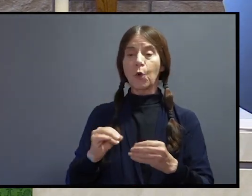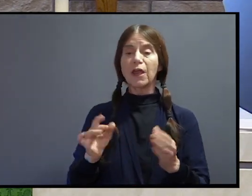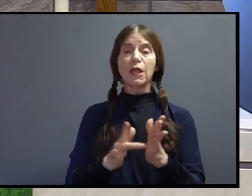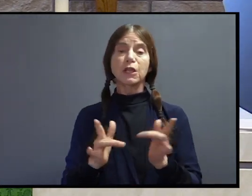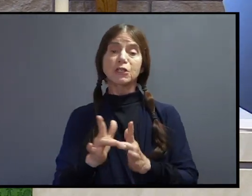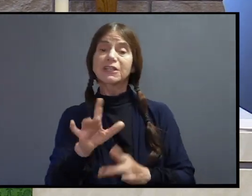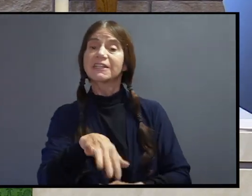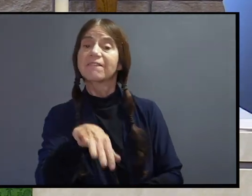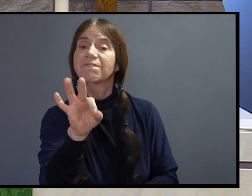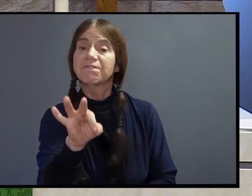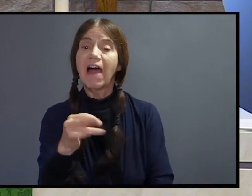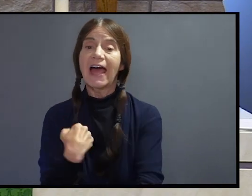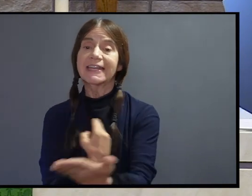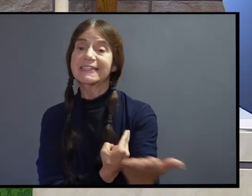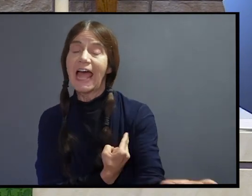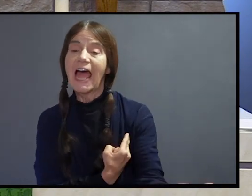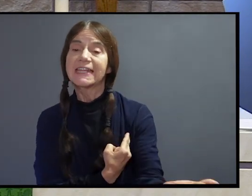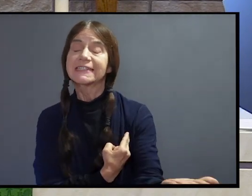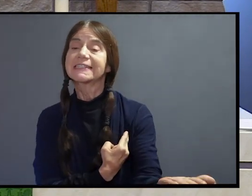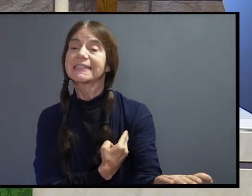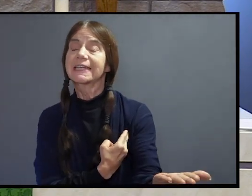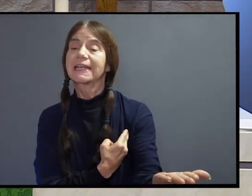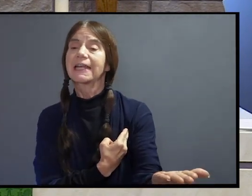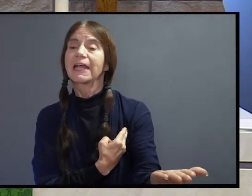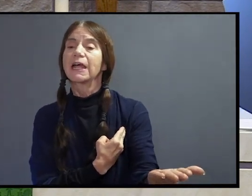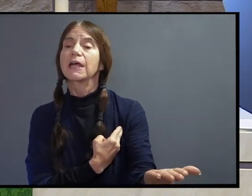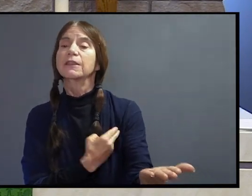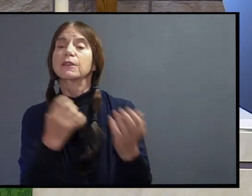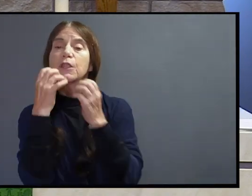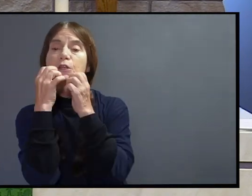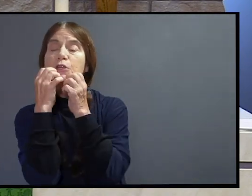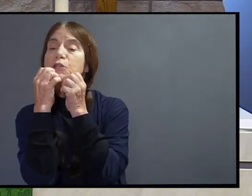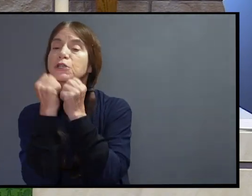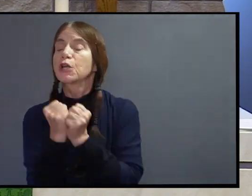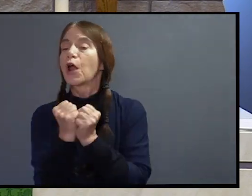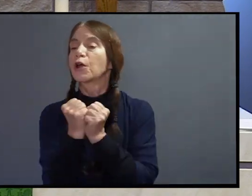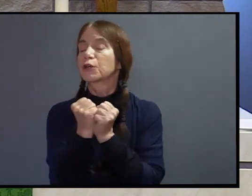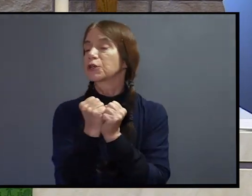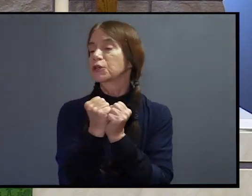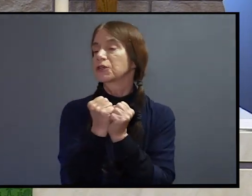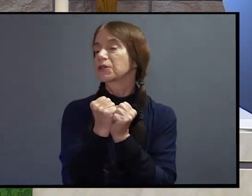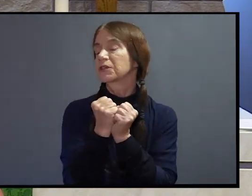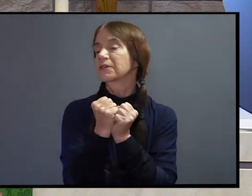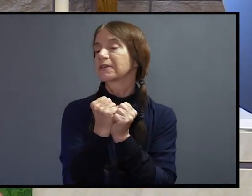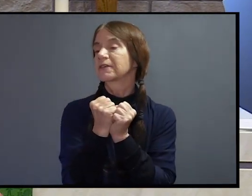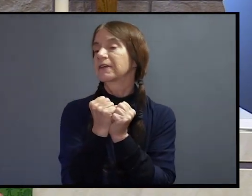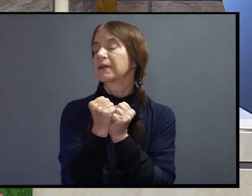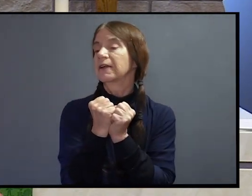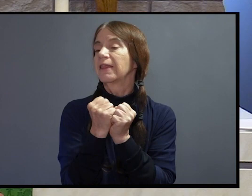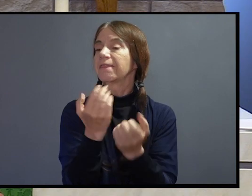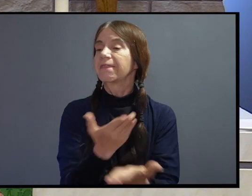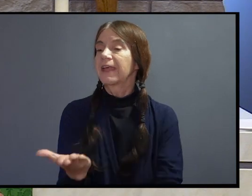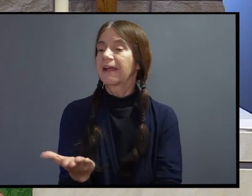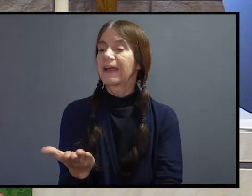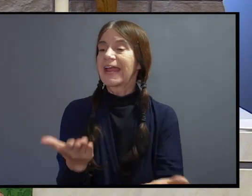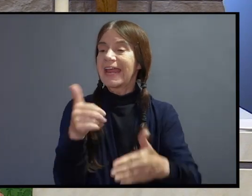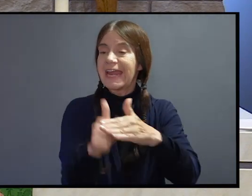finds us the treasure hidden in the field, the pearl of great value.